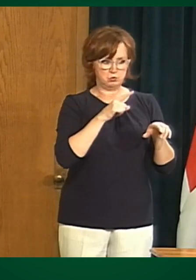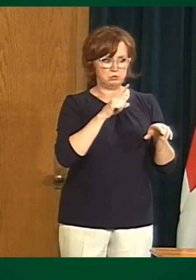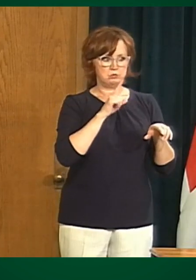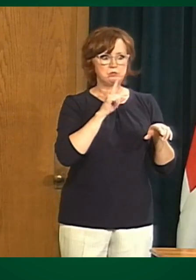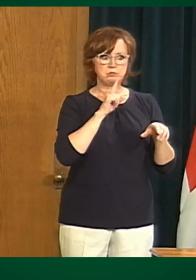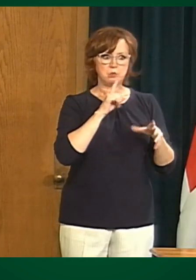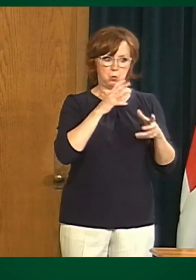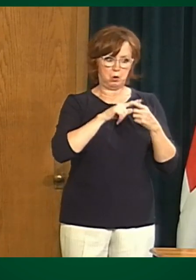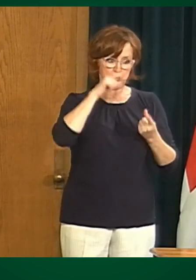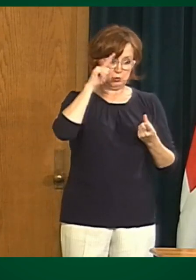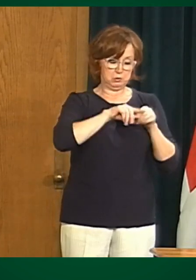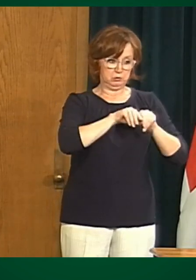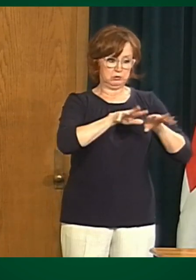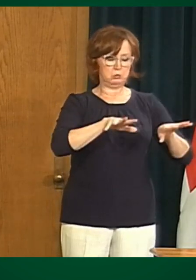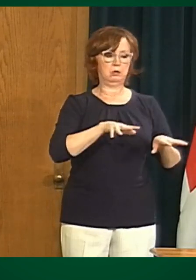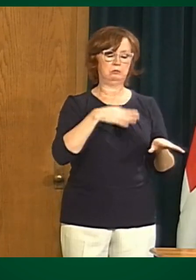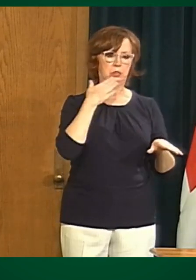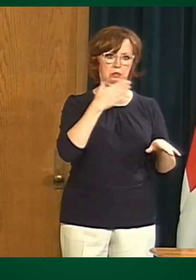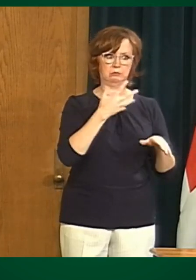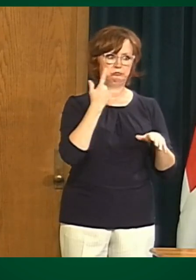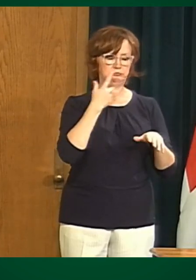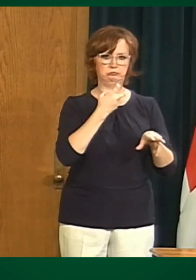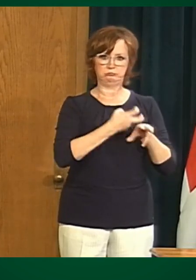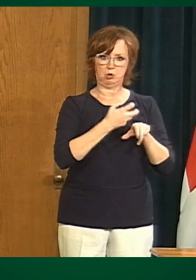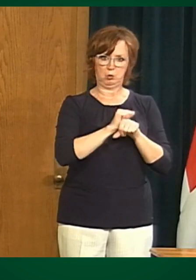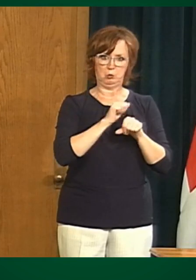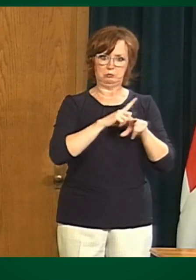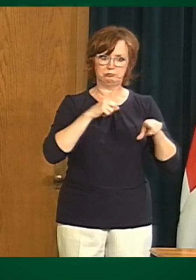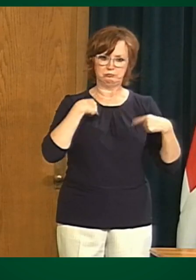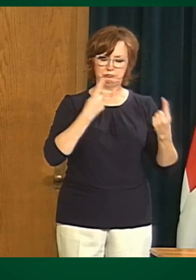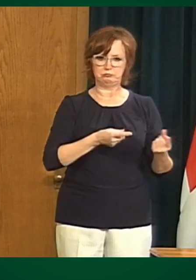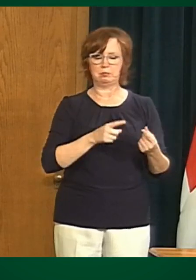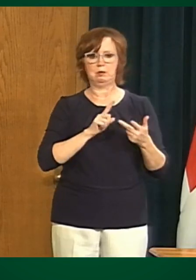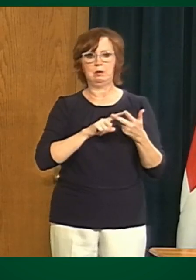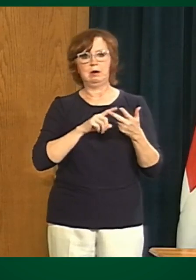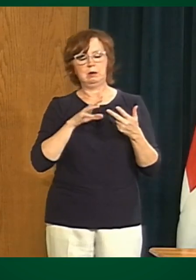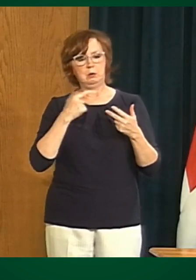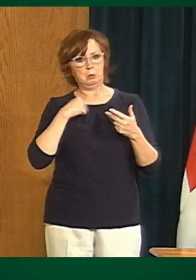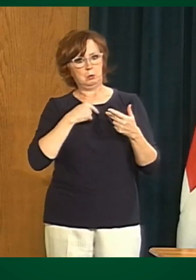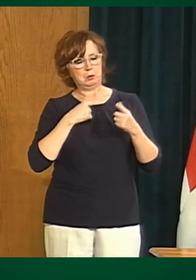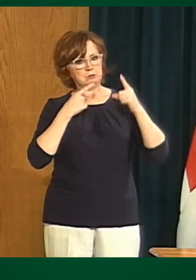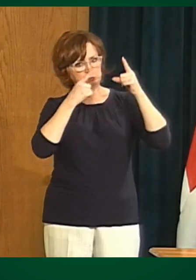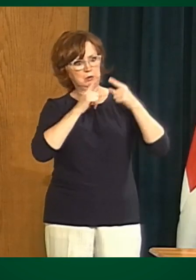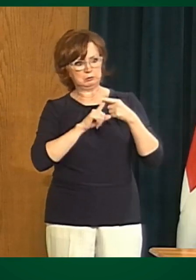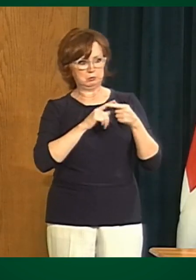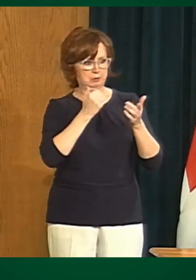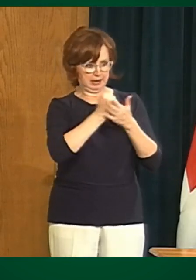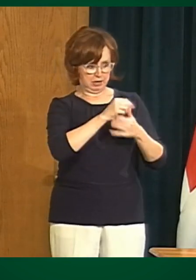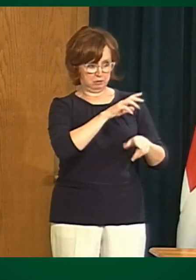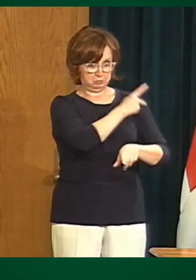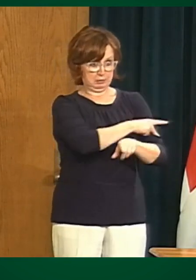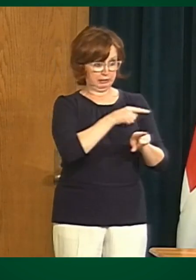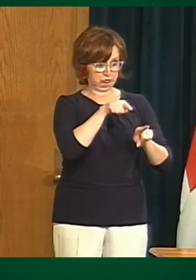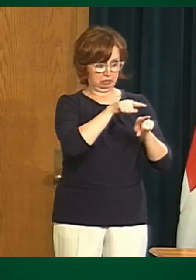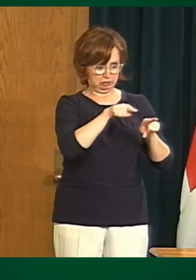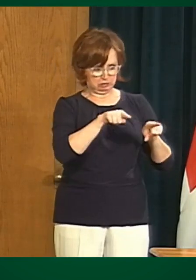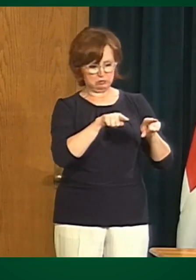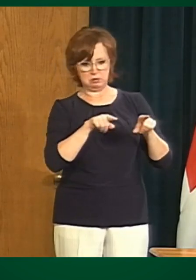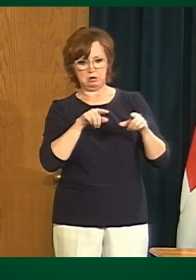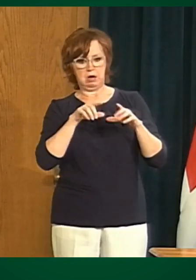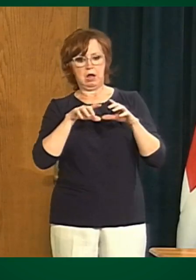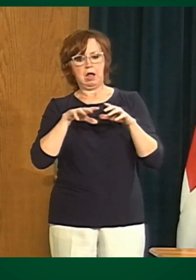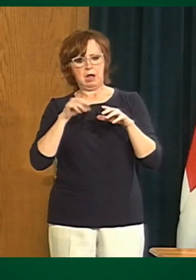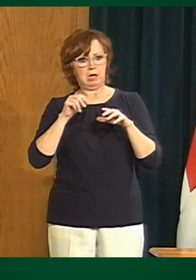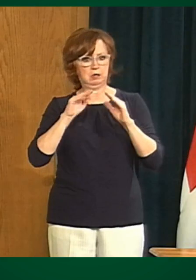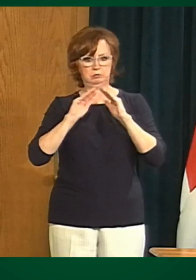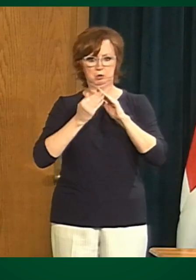look at how we can help patients and how we can help the community, and especially people